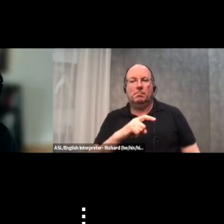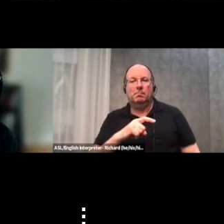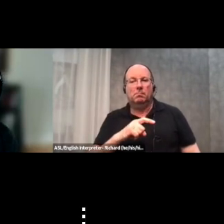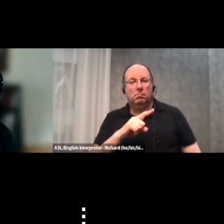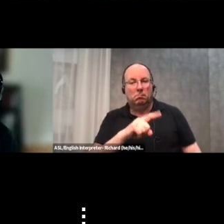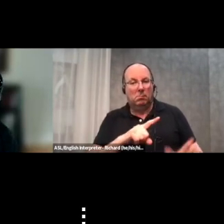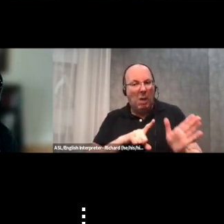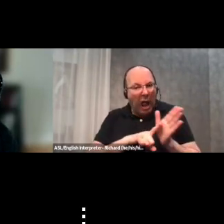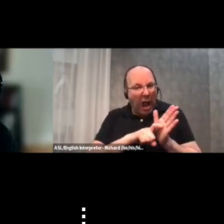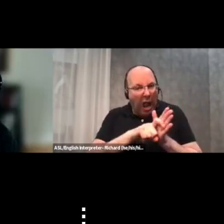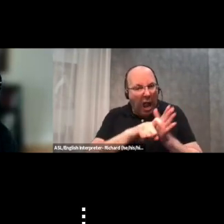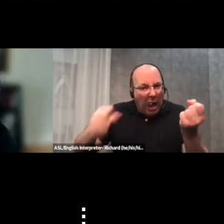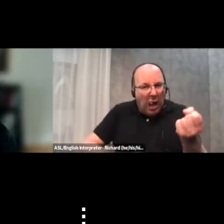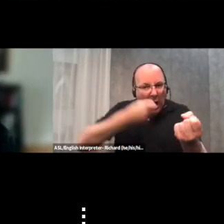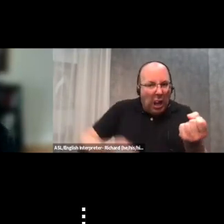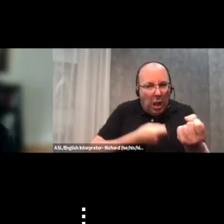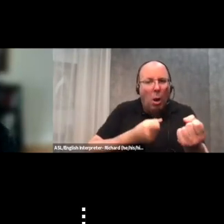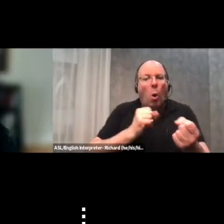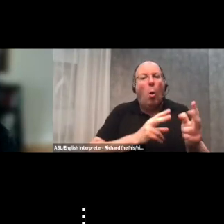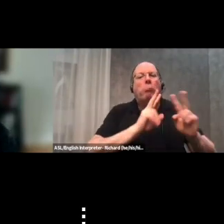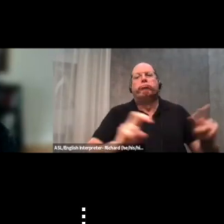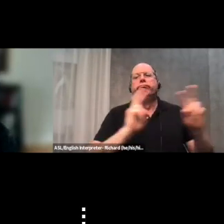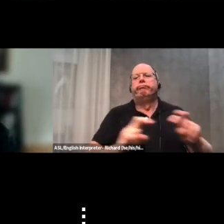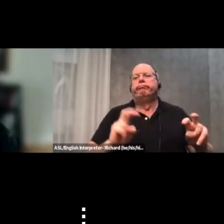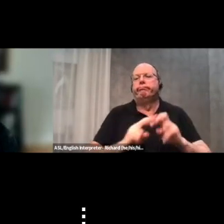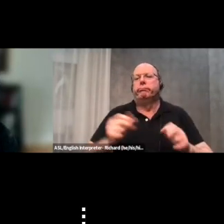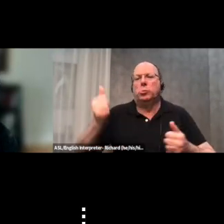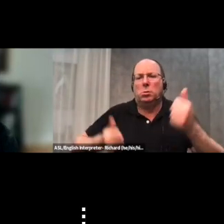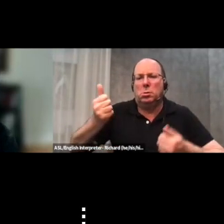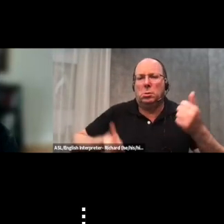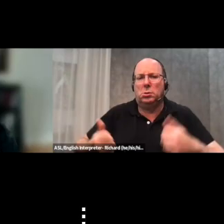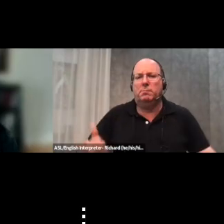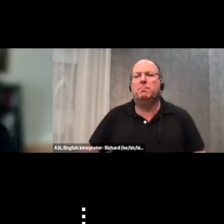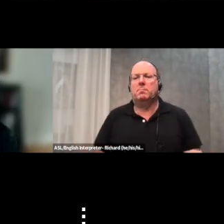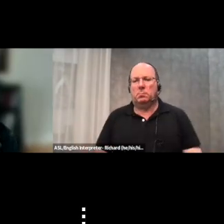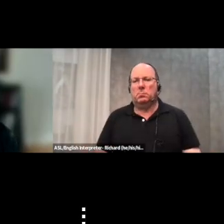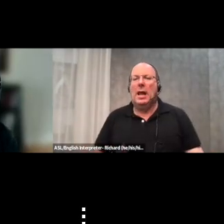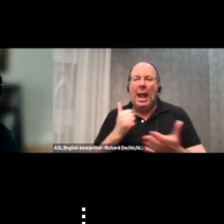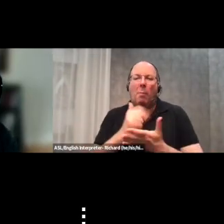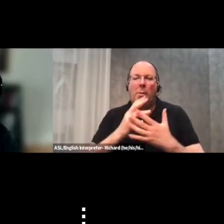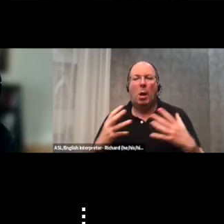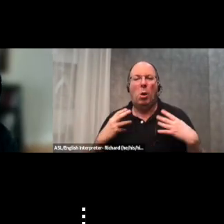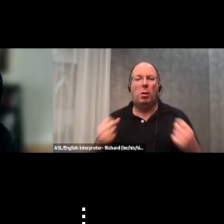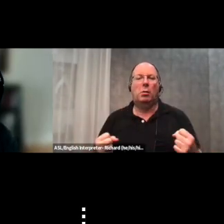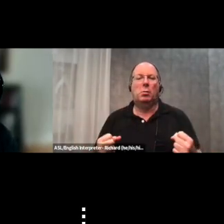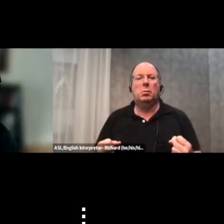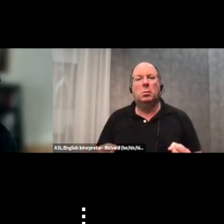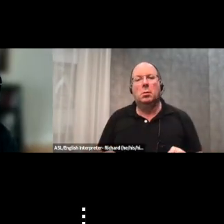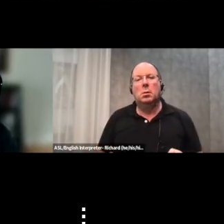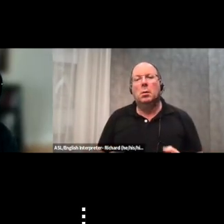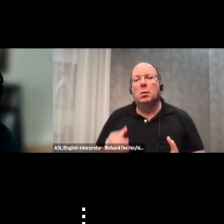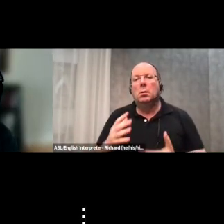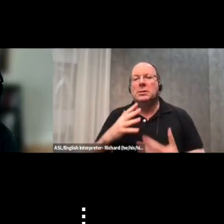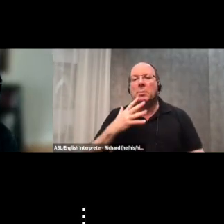or is this helpful to assessing the person's health and well-being? It is, I mean, we talked about this, but some kinks